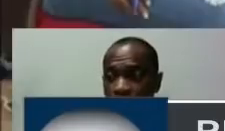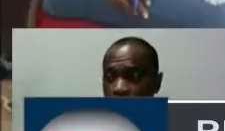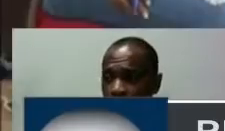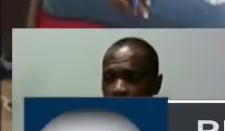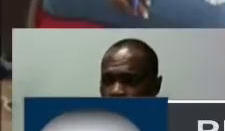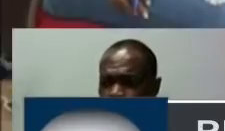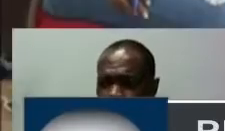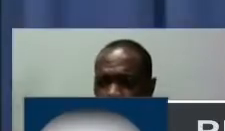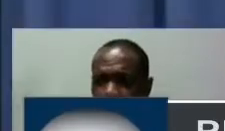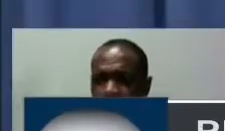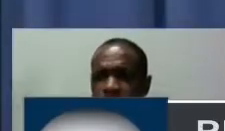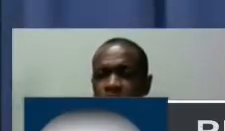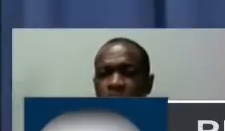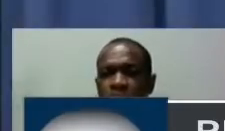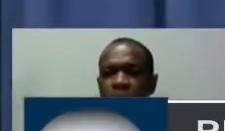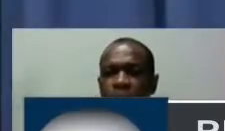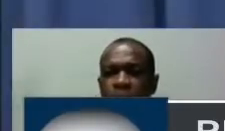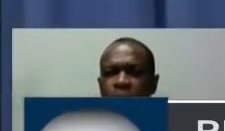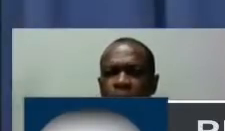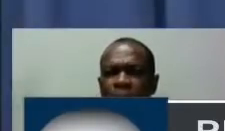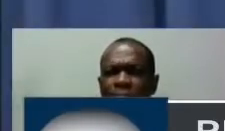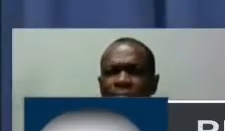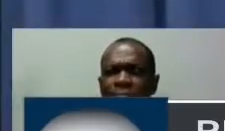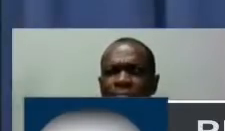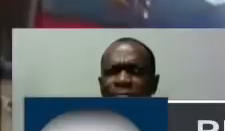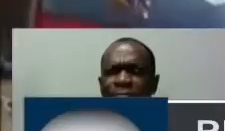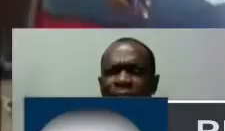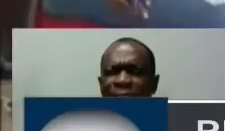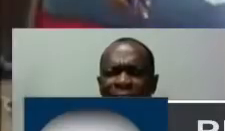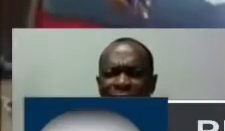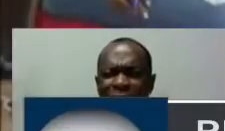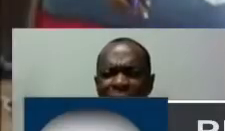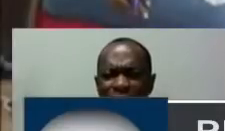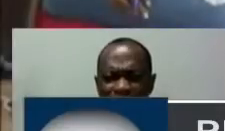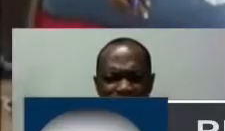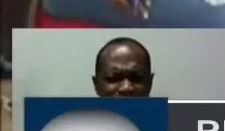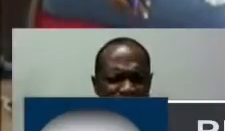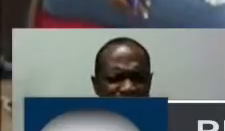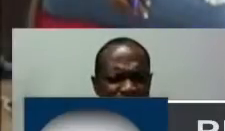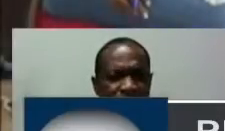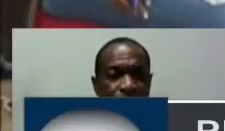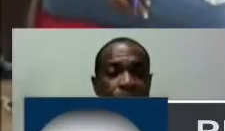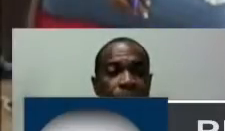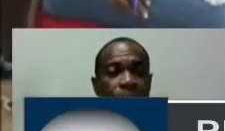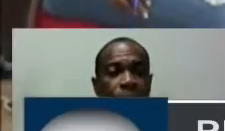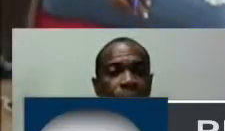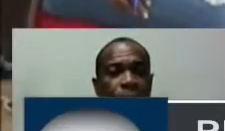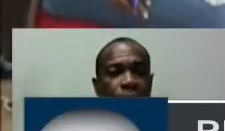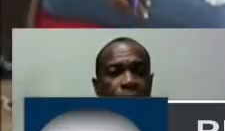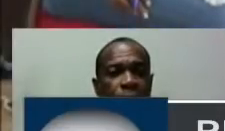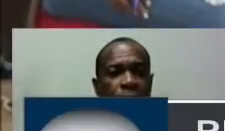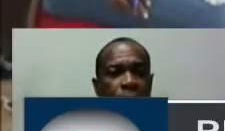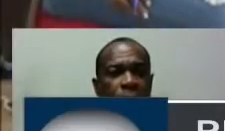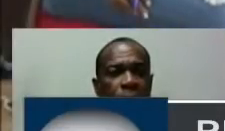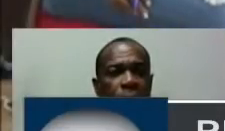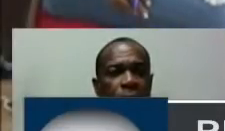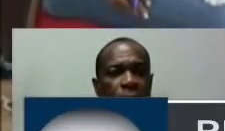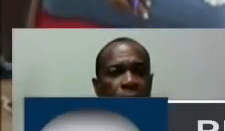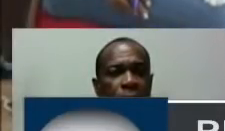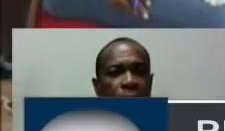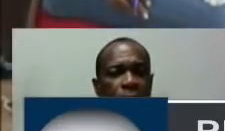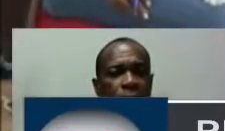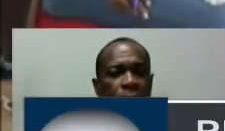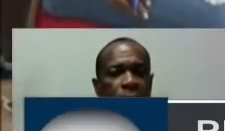I'm trying to decide to just explain what is the question. Yeah. In other words, the Sinopharm is a construct of one type of vaccine. Yes. The Pfizer and so on